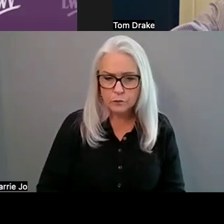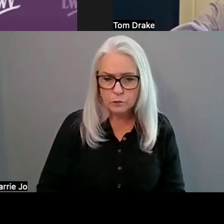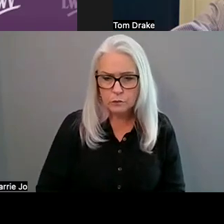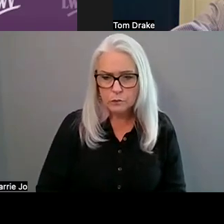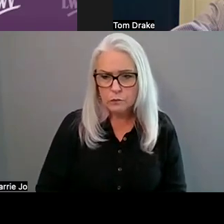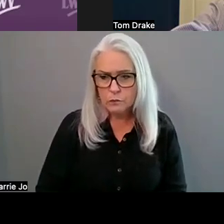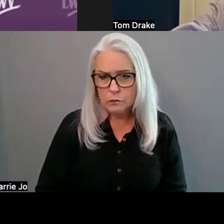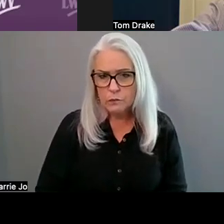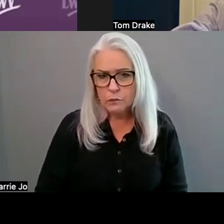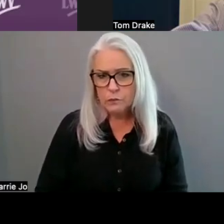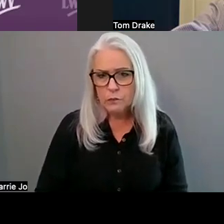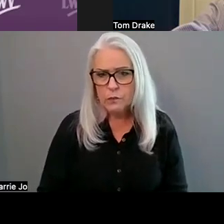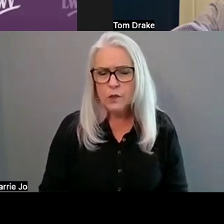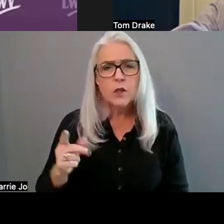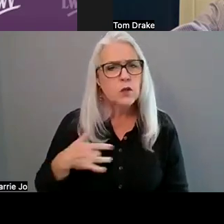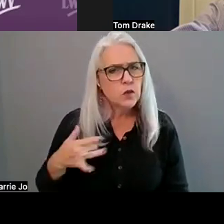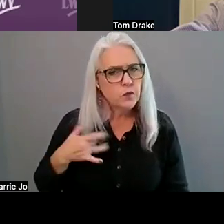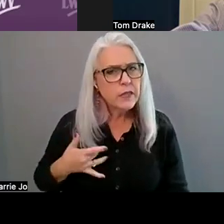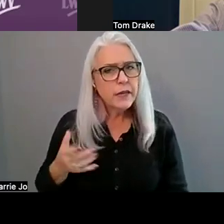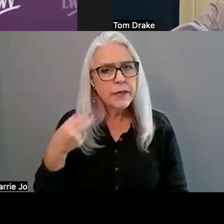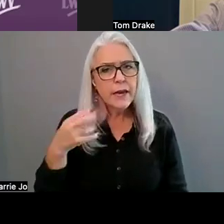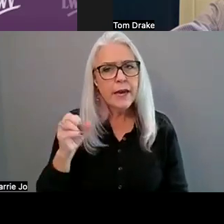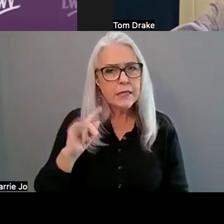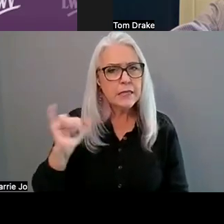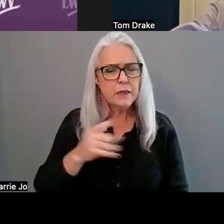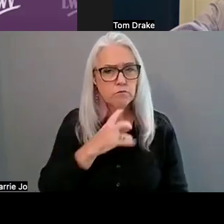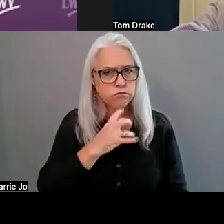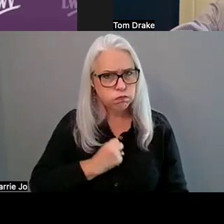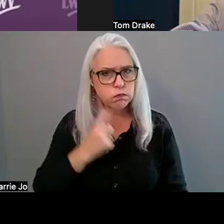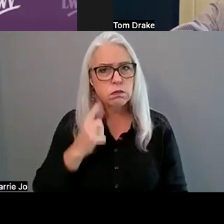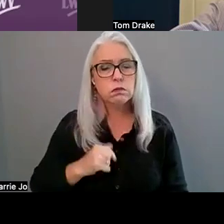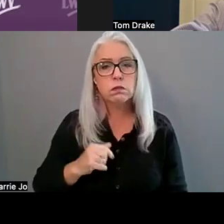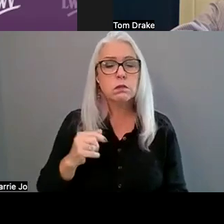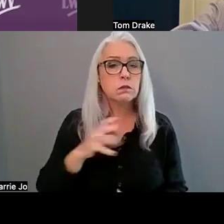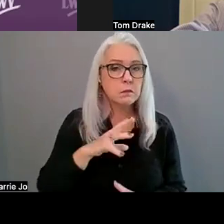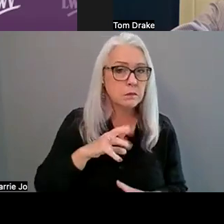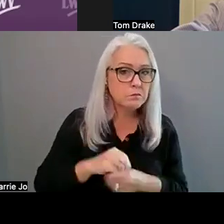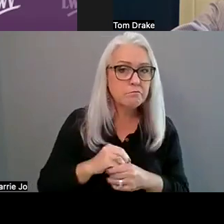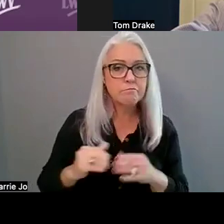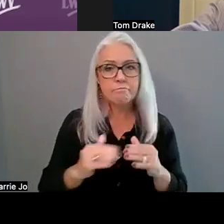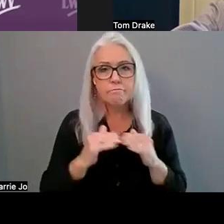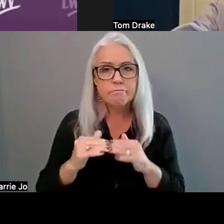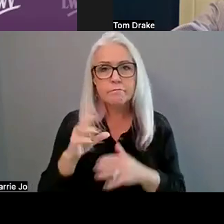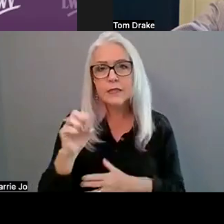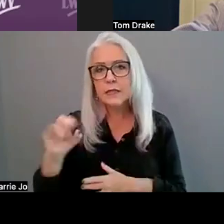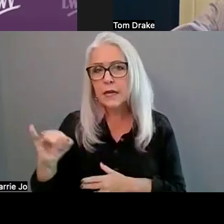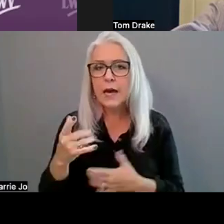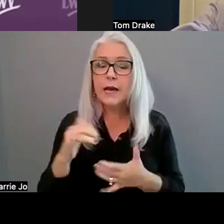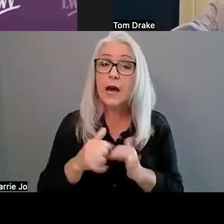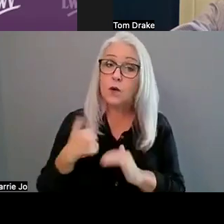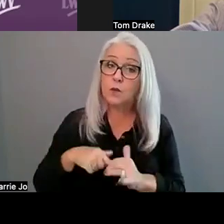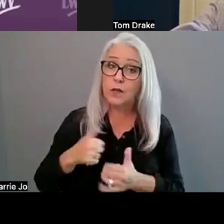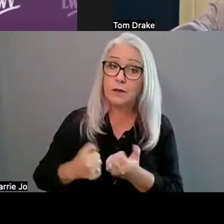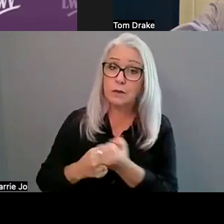that values economic diversity and inclusion? And if so, what can you do as mayor to promote these values? I think